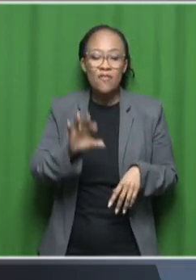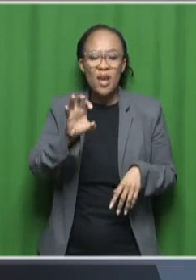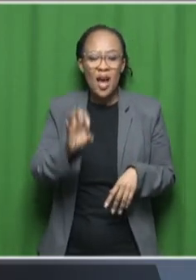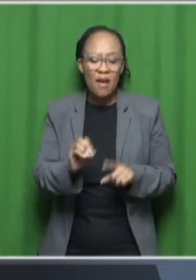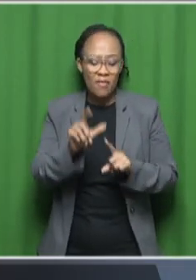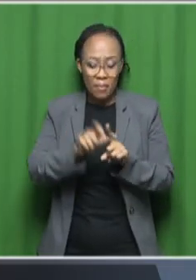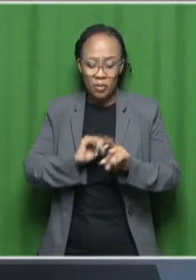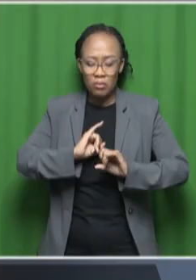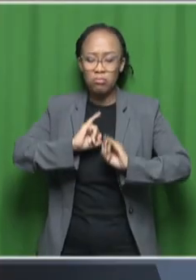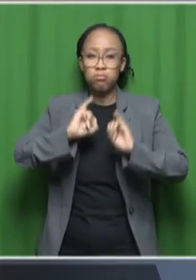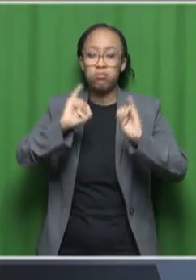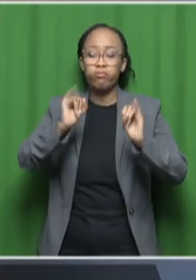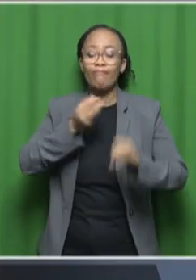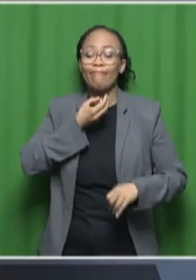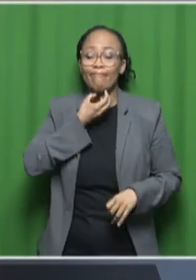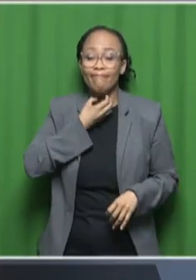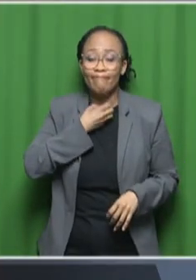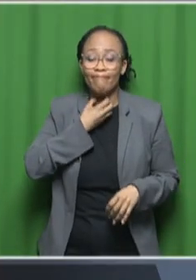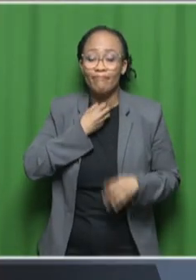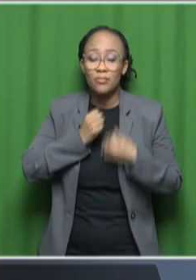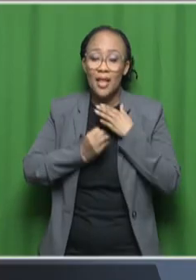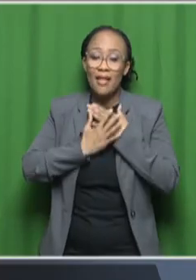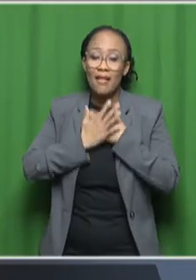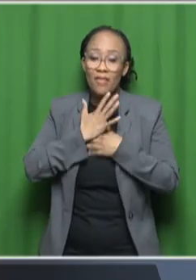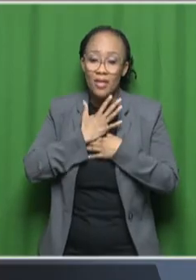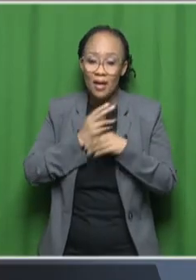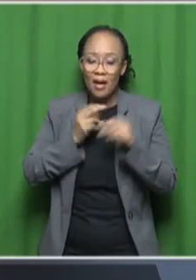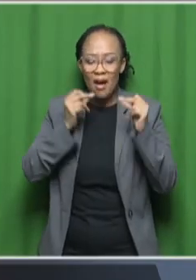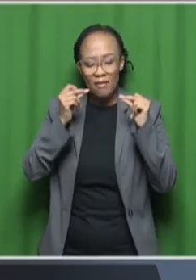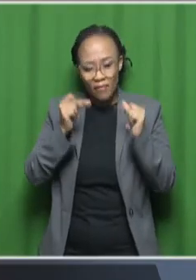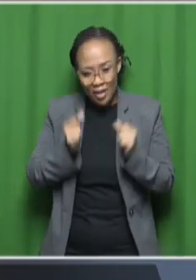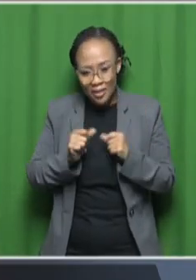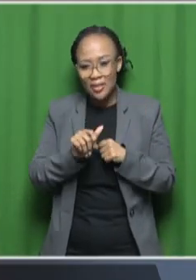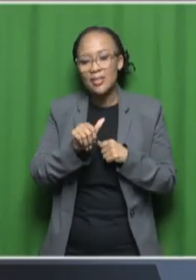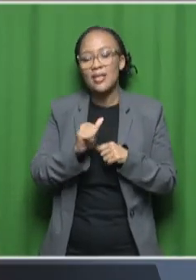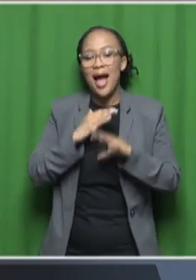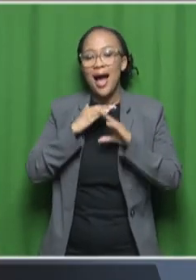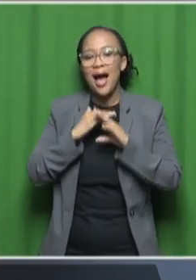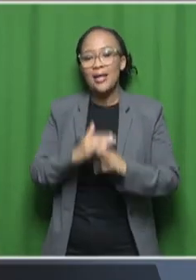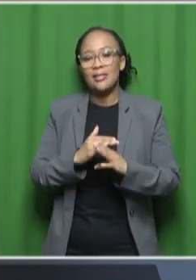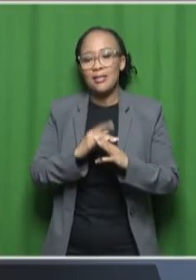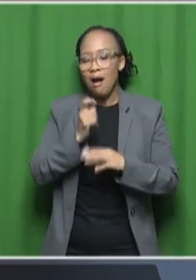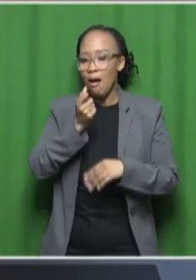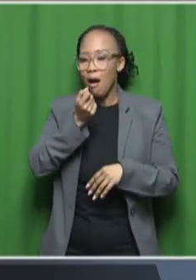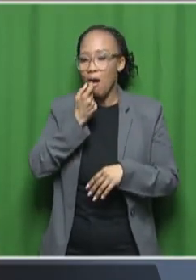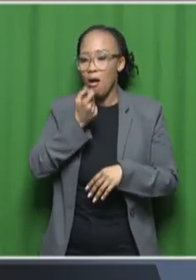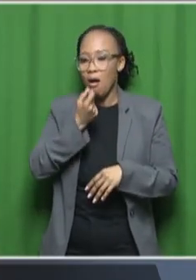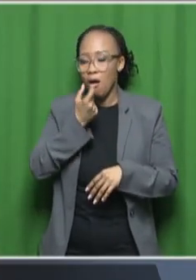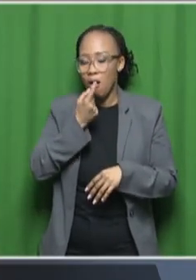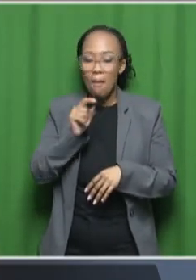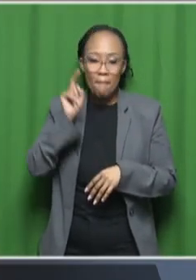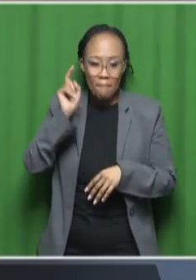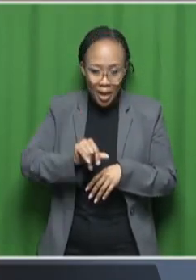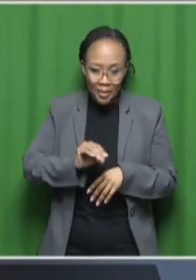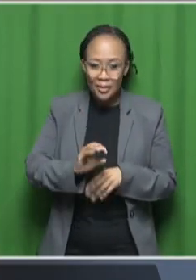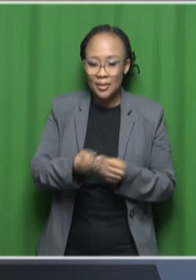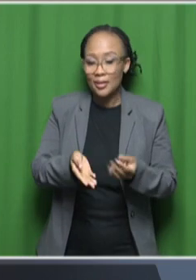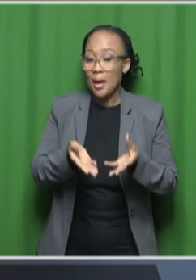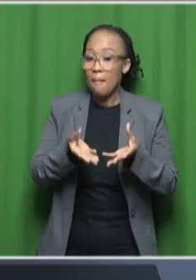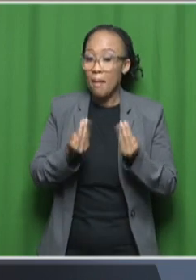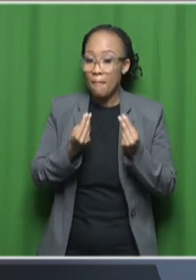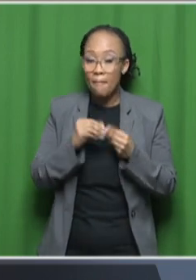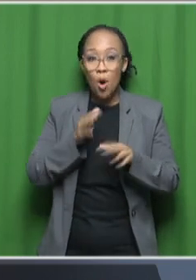throat infection, it's important that you take antibiotics as soon as possible. At least take your child to a doctor or to a clinic that they can have